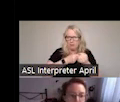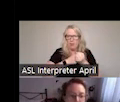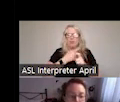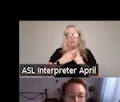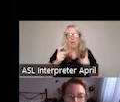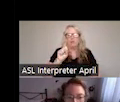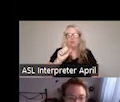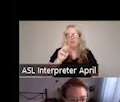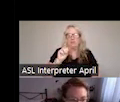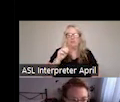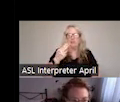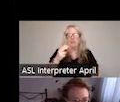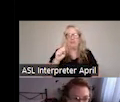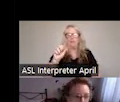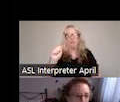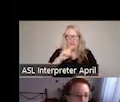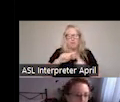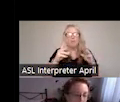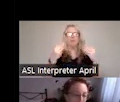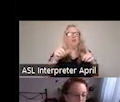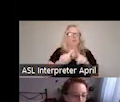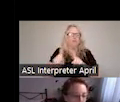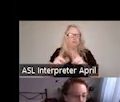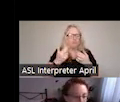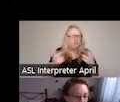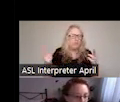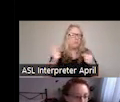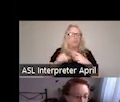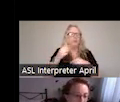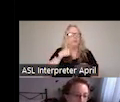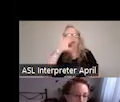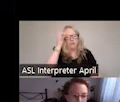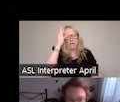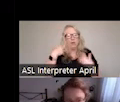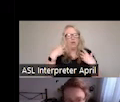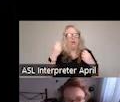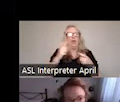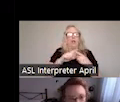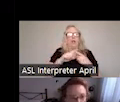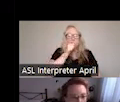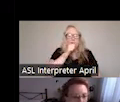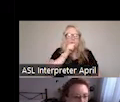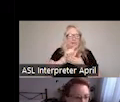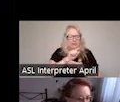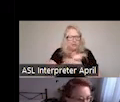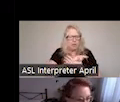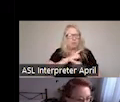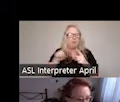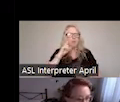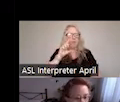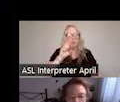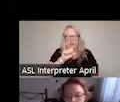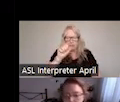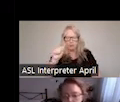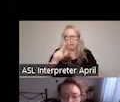that provides all sorts of resources about the federal health privacy laws for substance use disorder and mental health